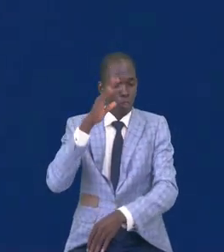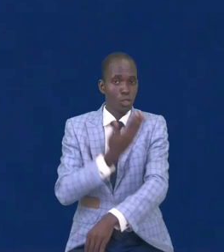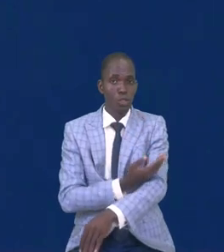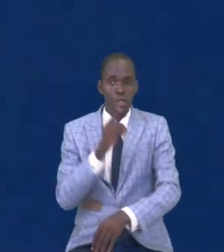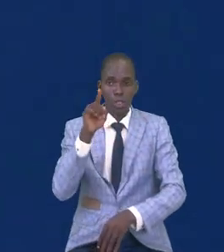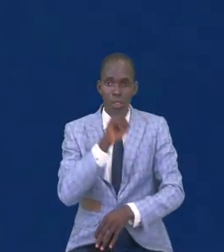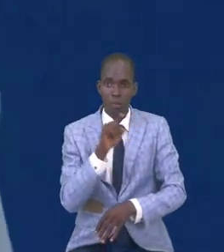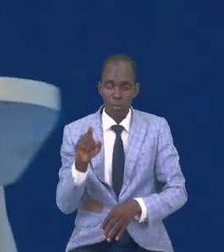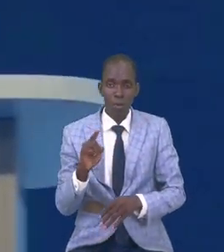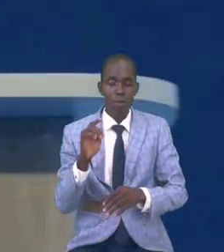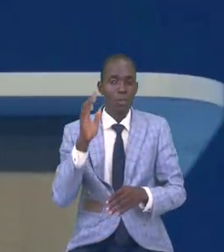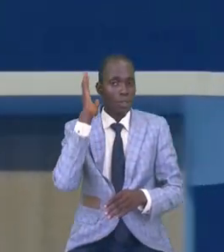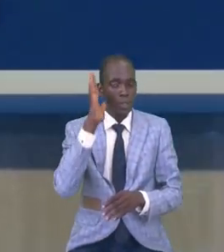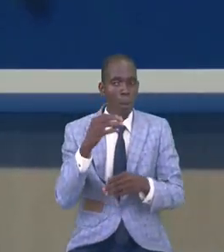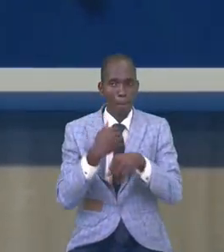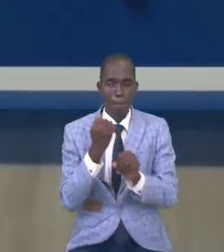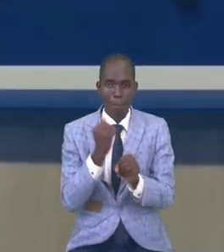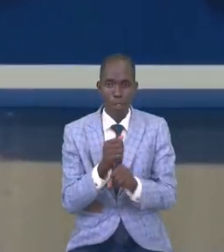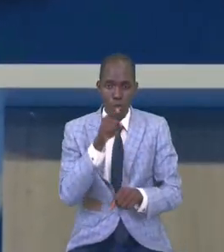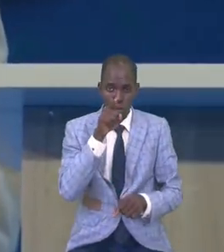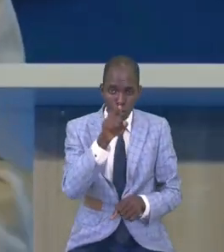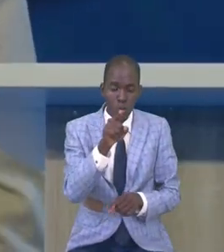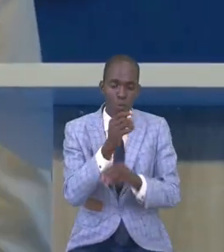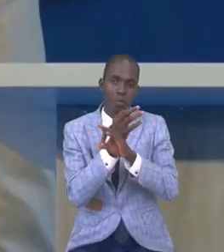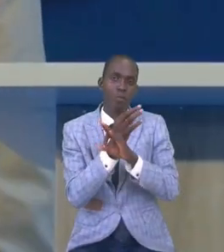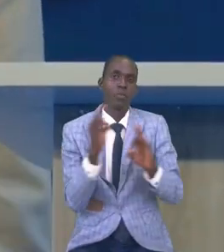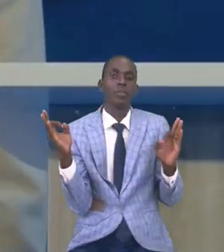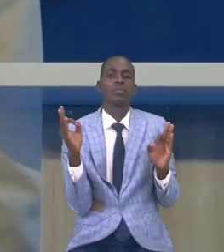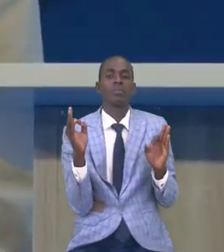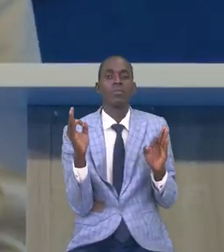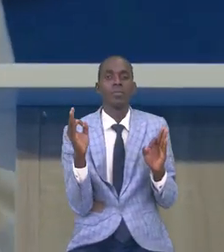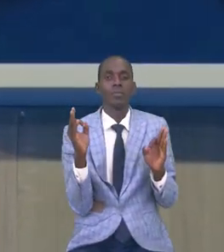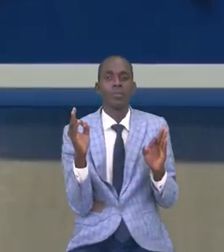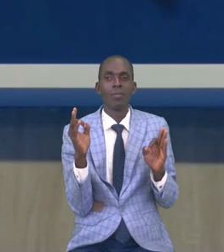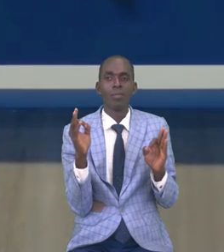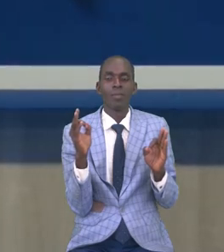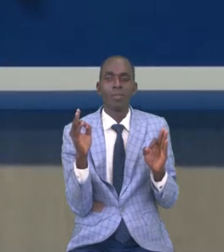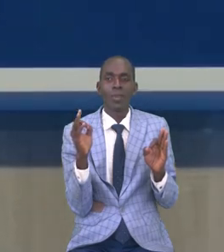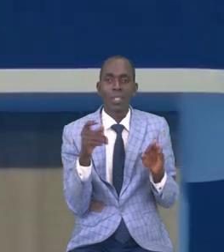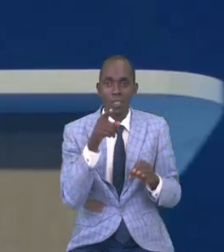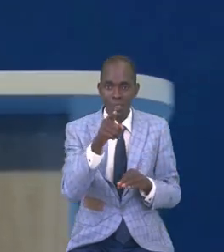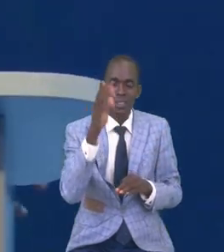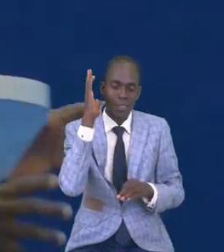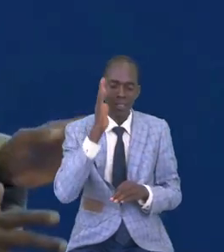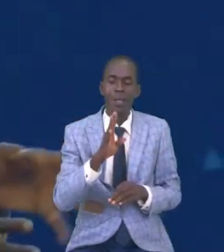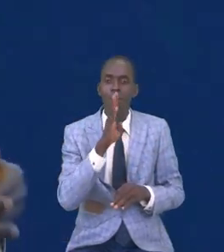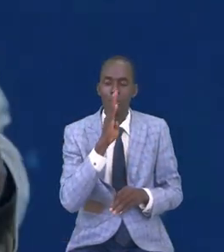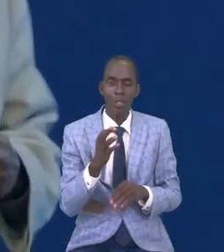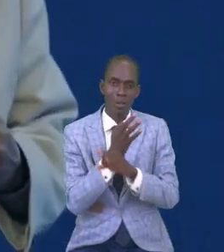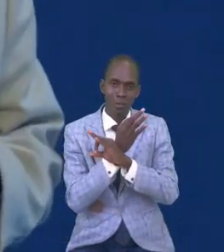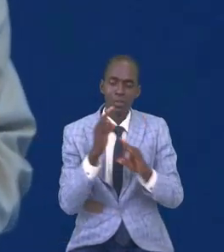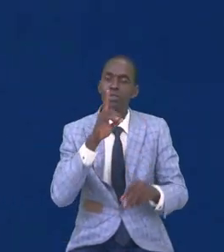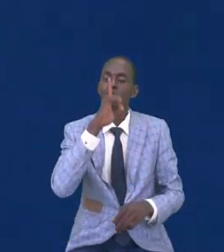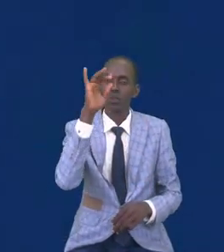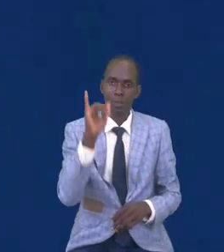shall make you free, ye shall be free